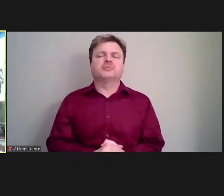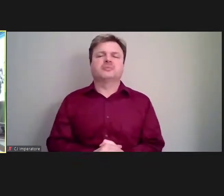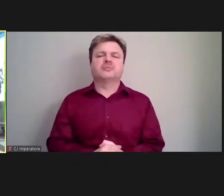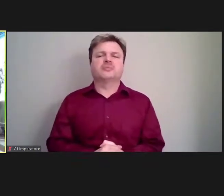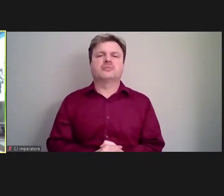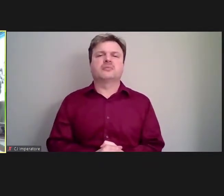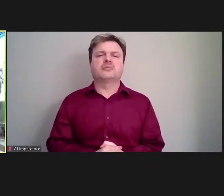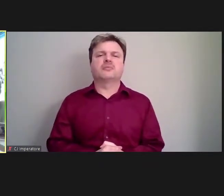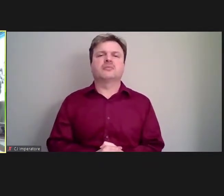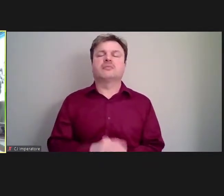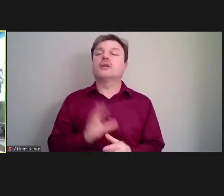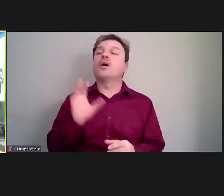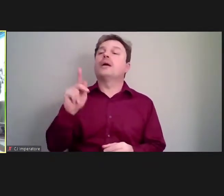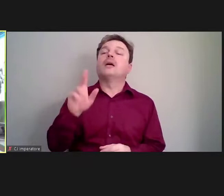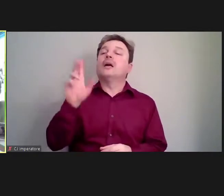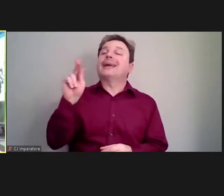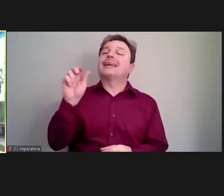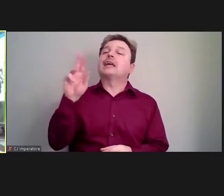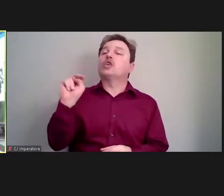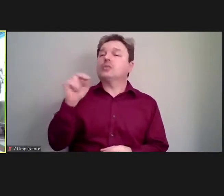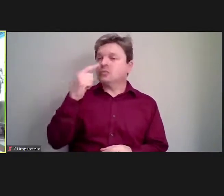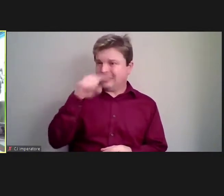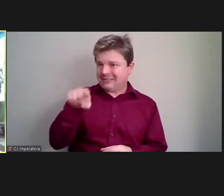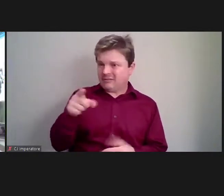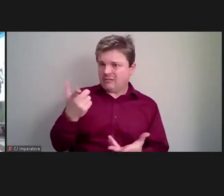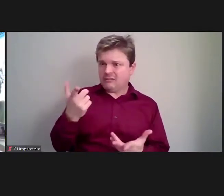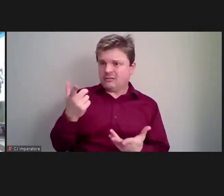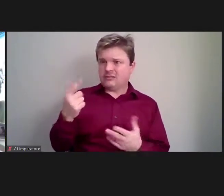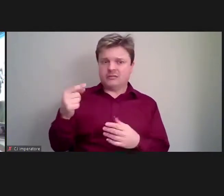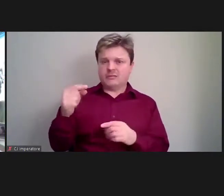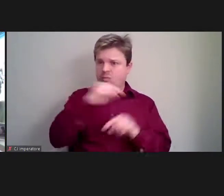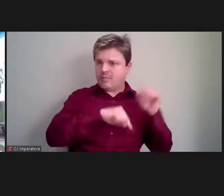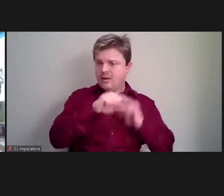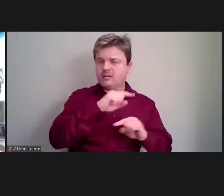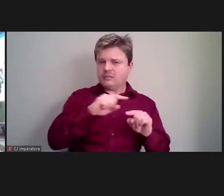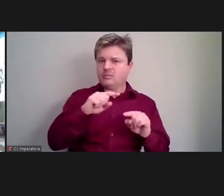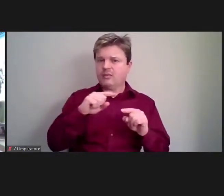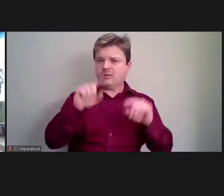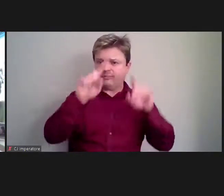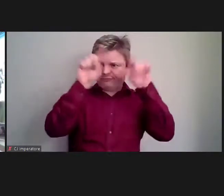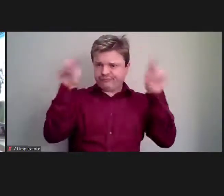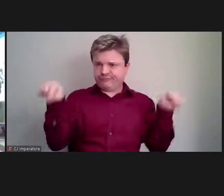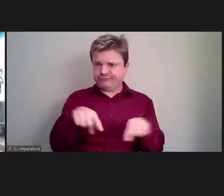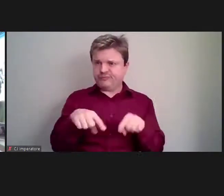Okay, Karen, can we go back to the handout? Yep.